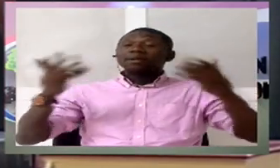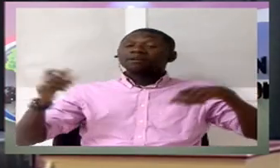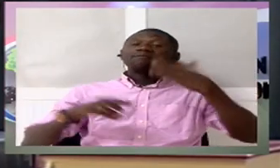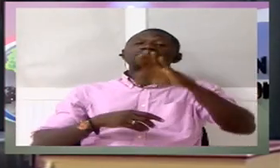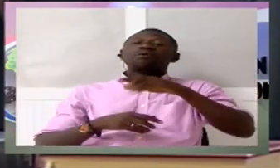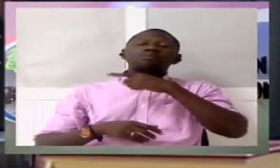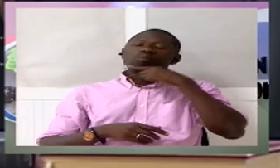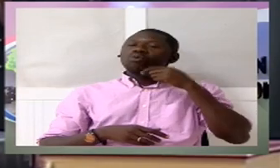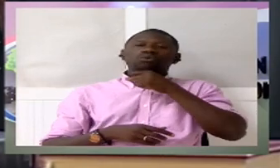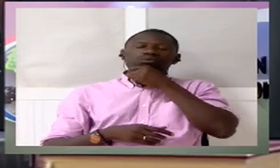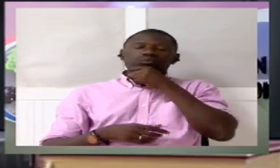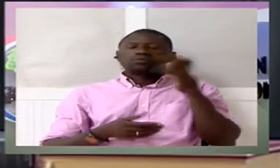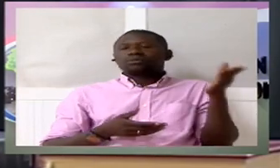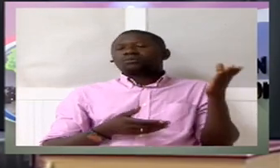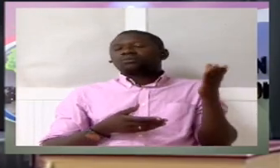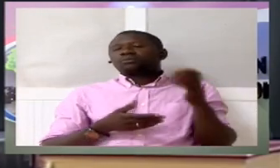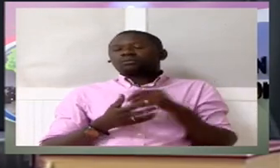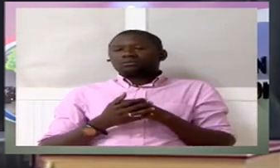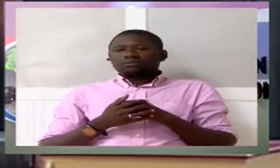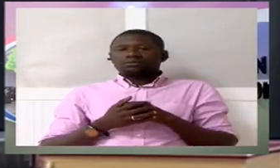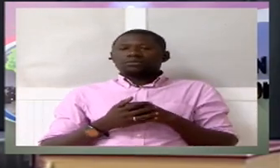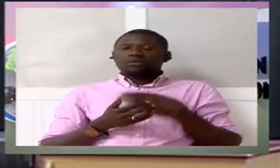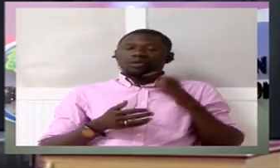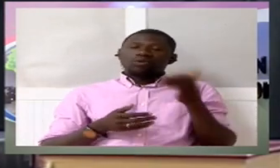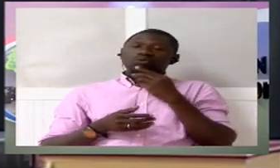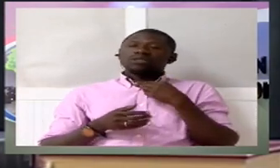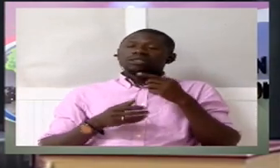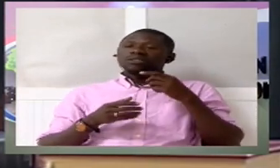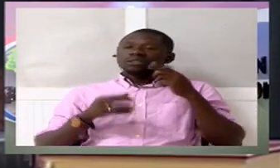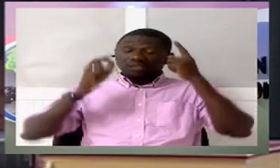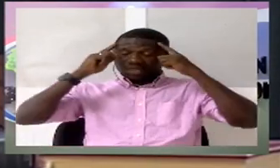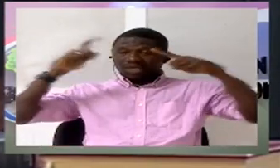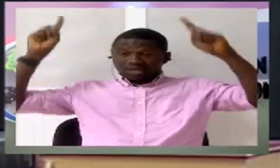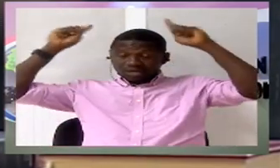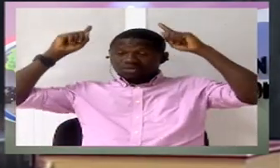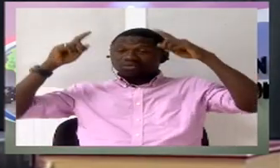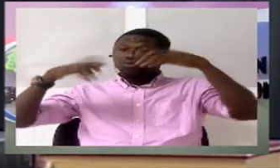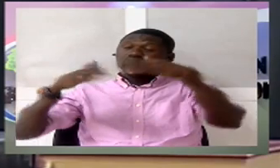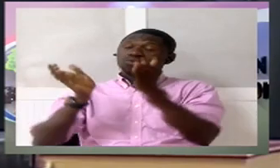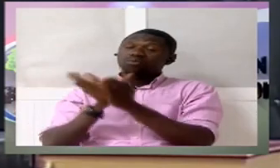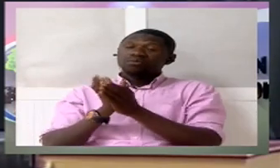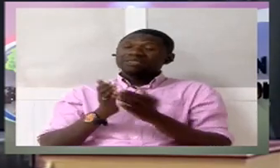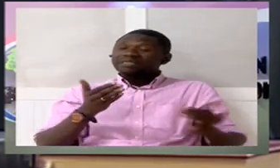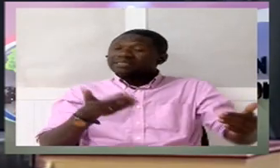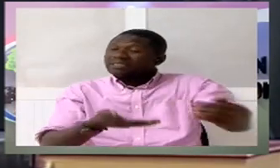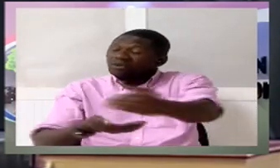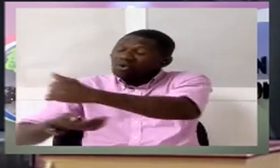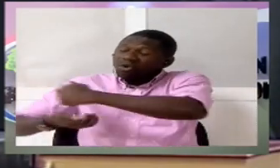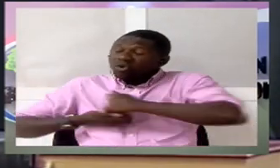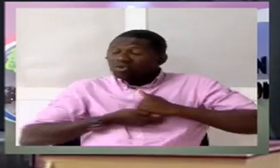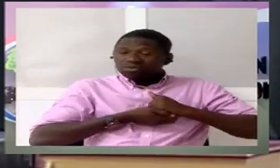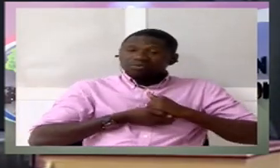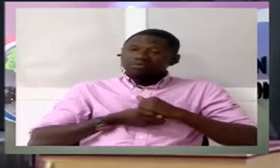those cattle from his father. They went to that herd. Yala need so beta. They took all